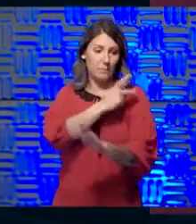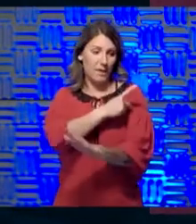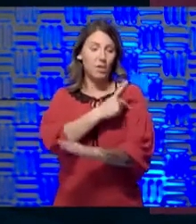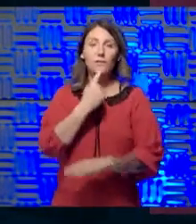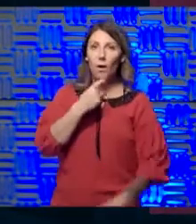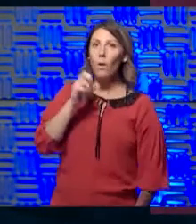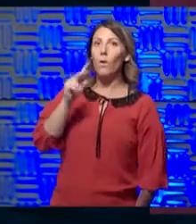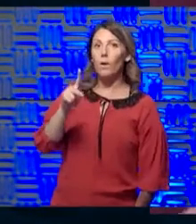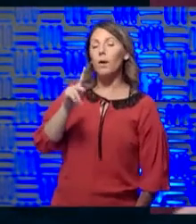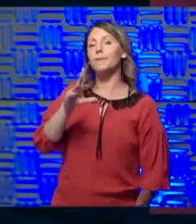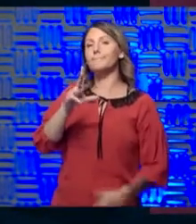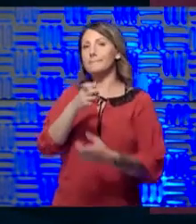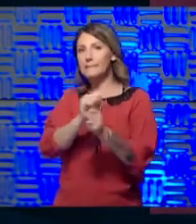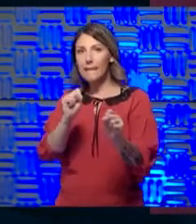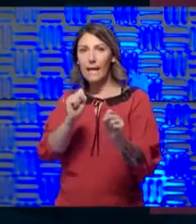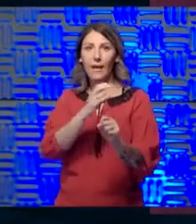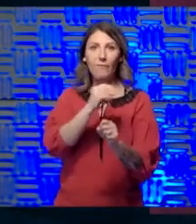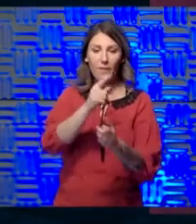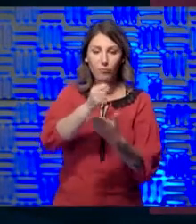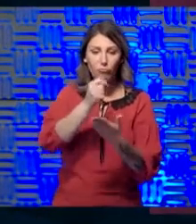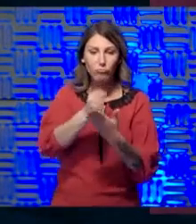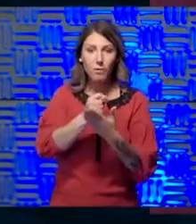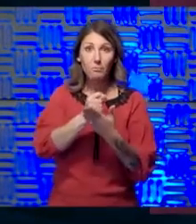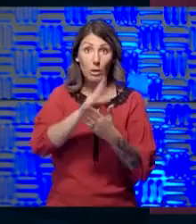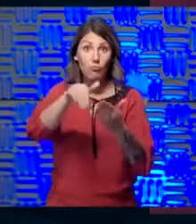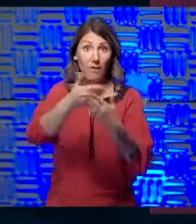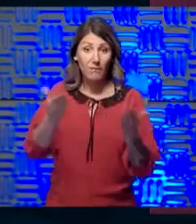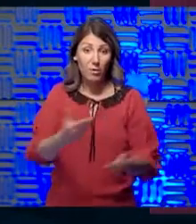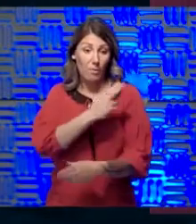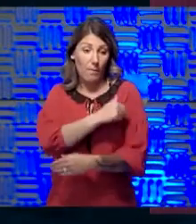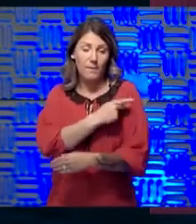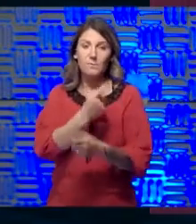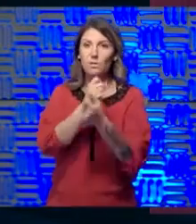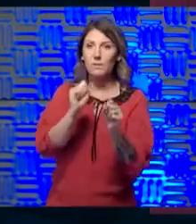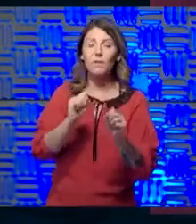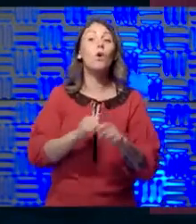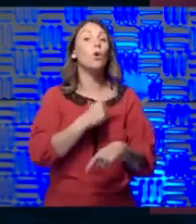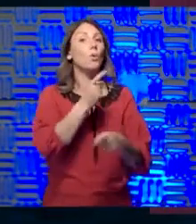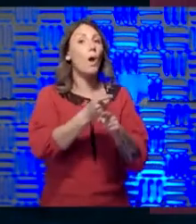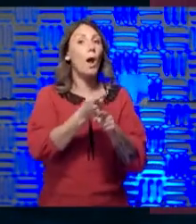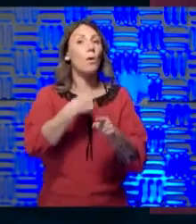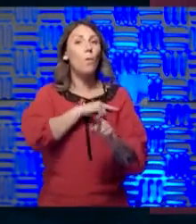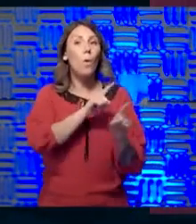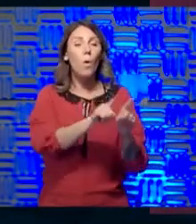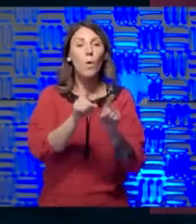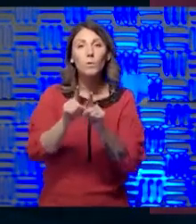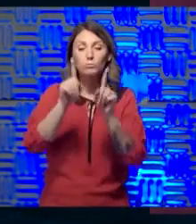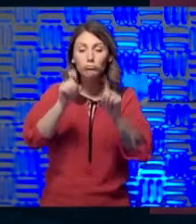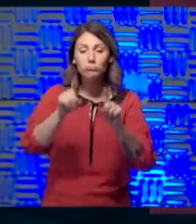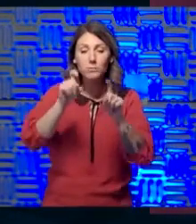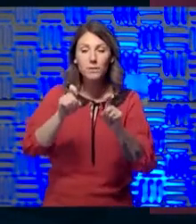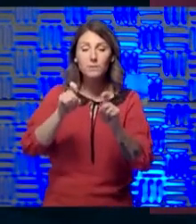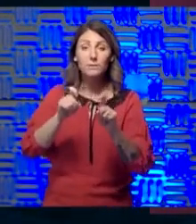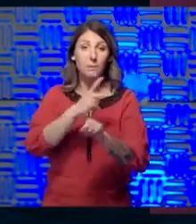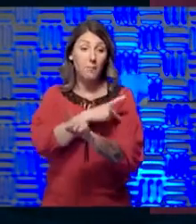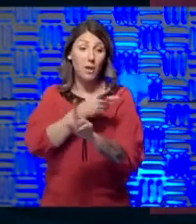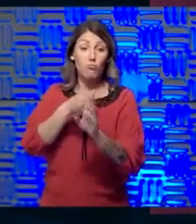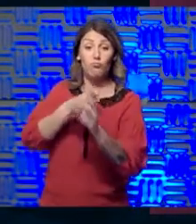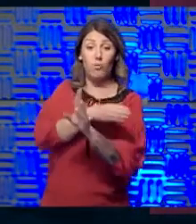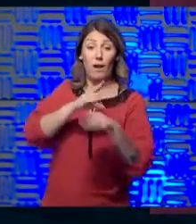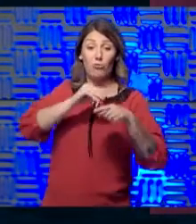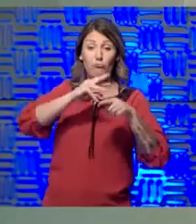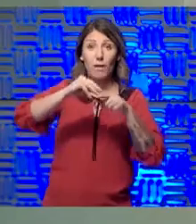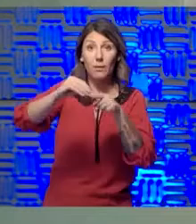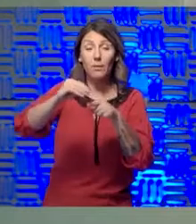safe for you, your treatment or the process of coming here is safe. Correct. And we are also testing patients prior to radiation therapy and prior to initiation